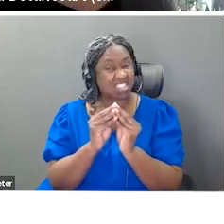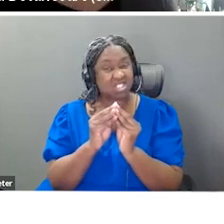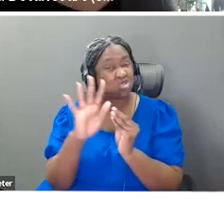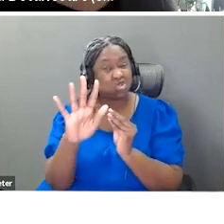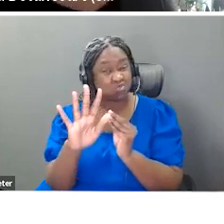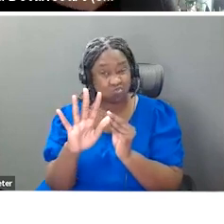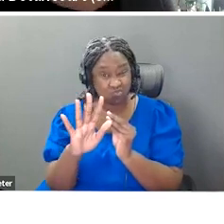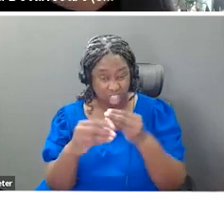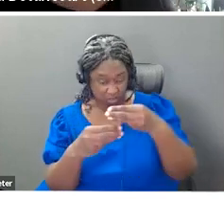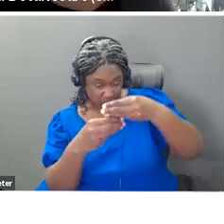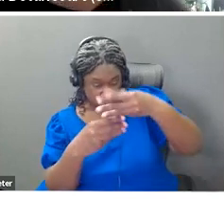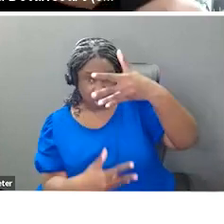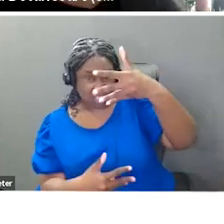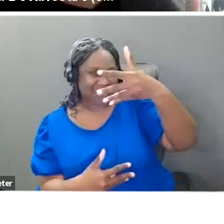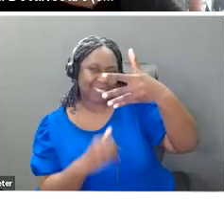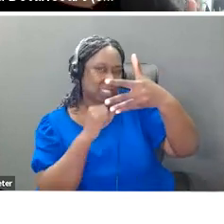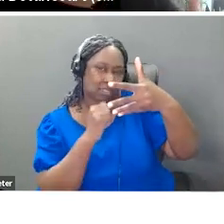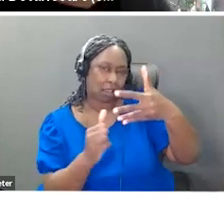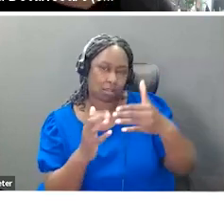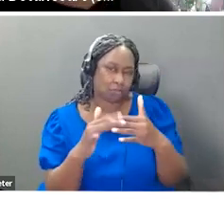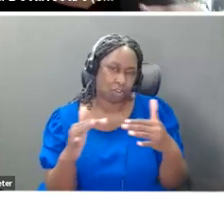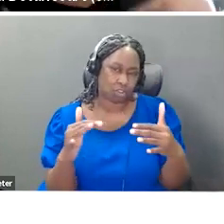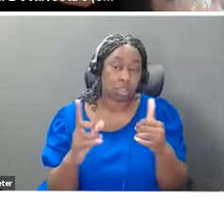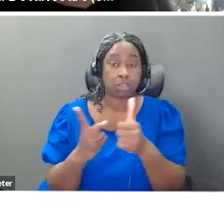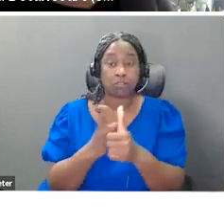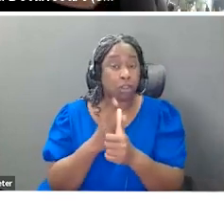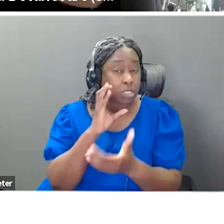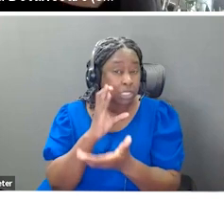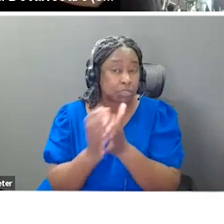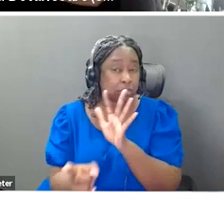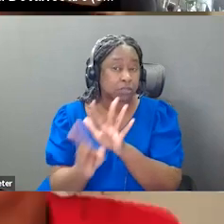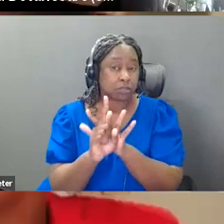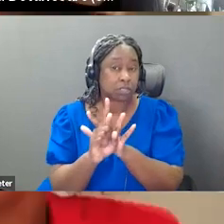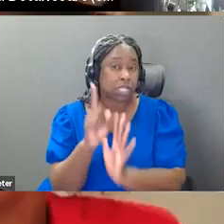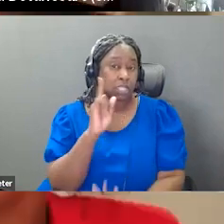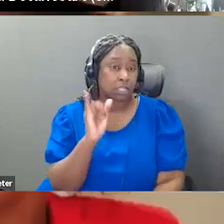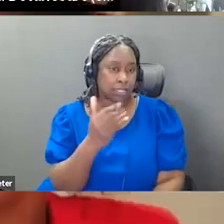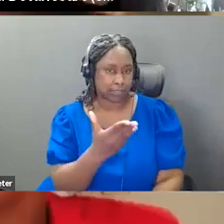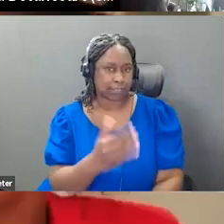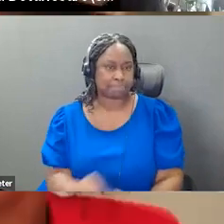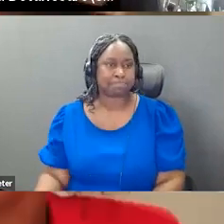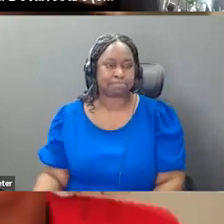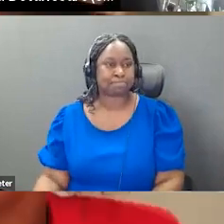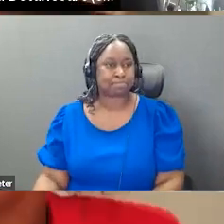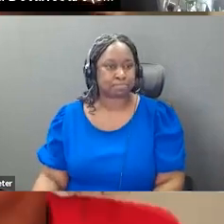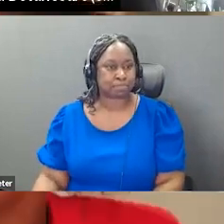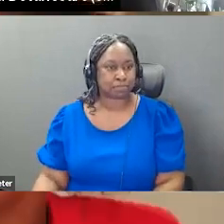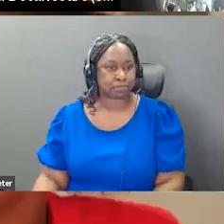diverse results. The images that will come up first typically look something like this.